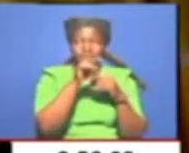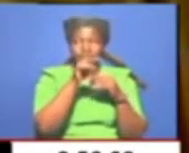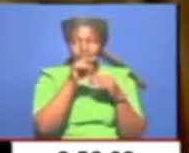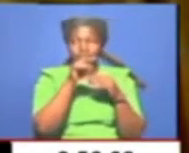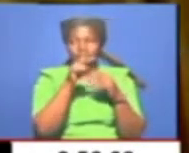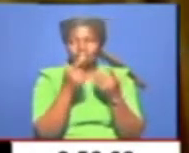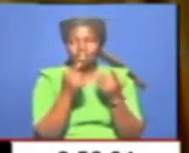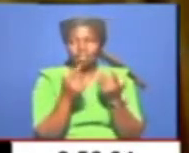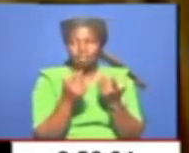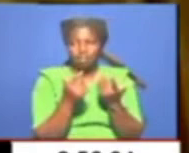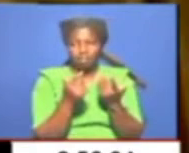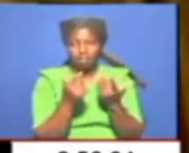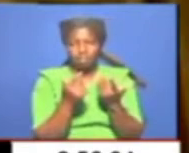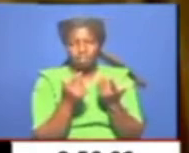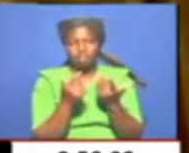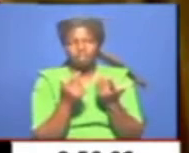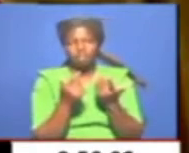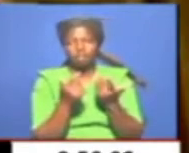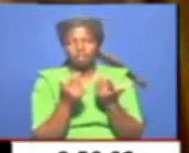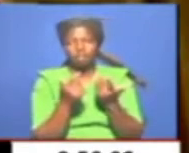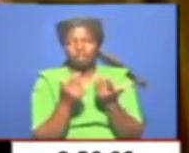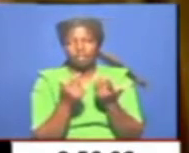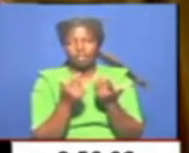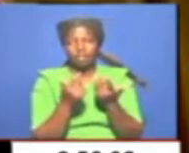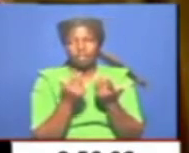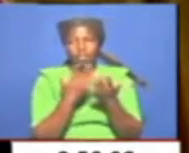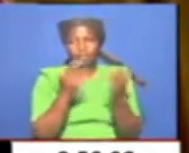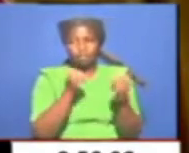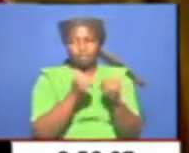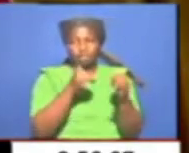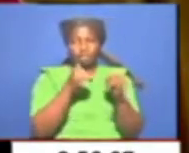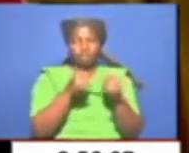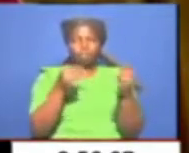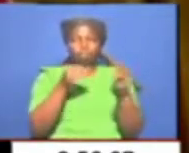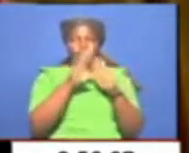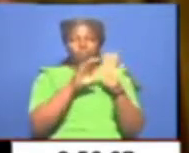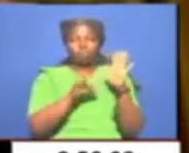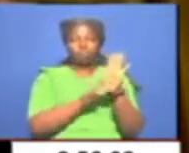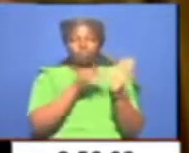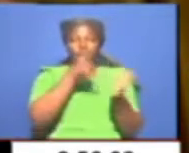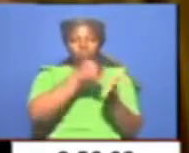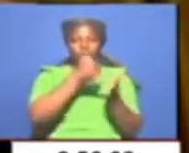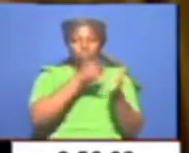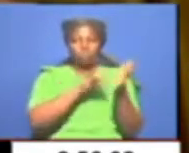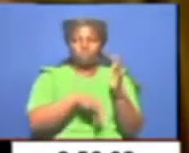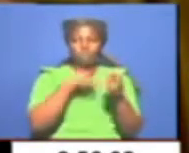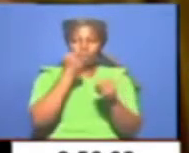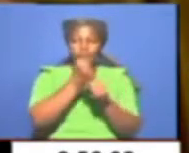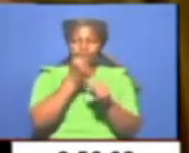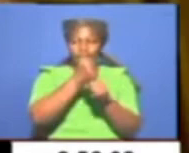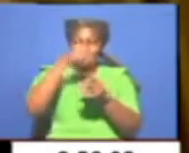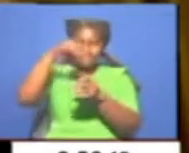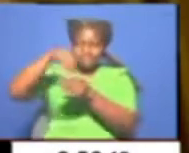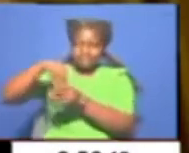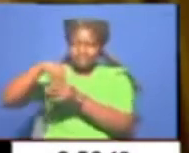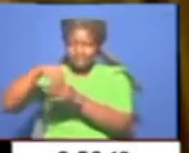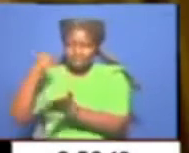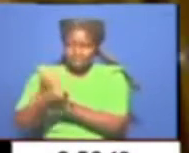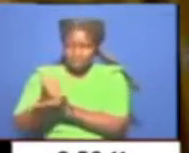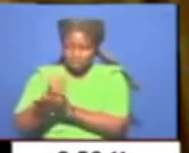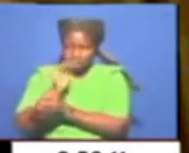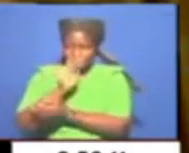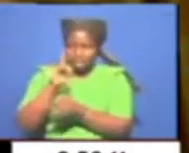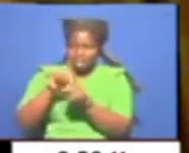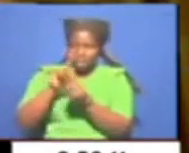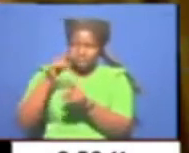that is unconstitutional. Unconstitutional includes both functions within his office and functions outside